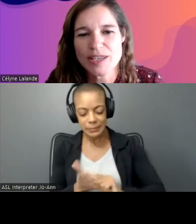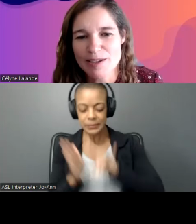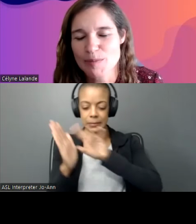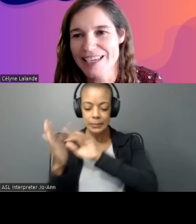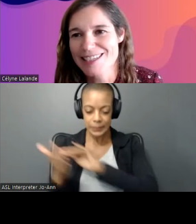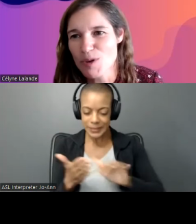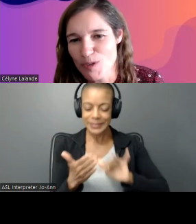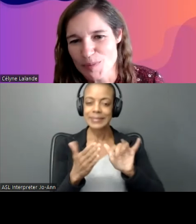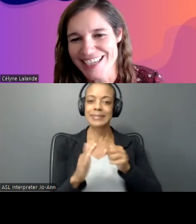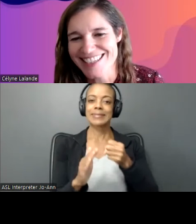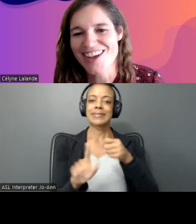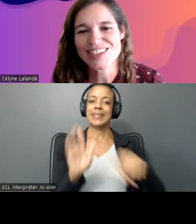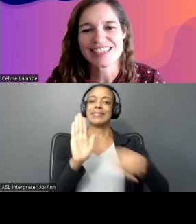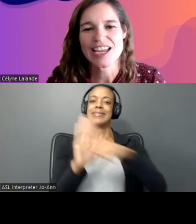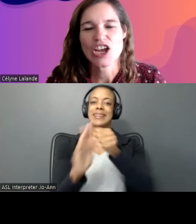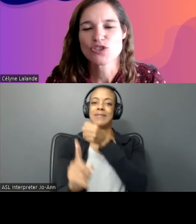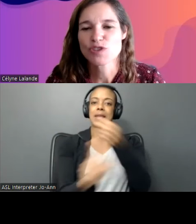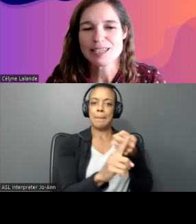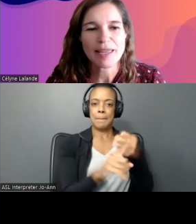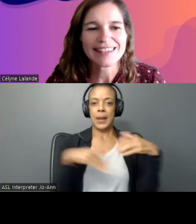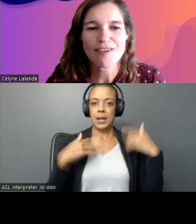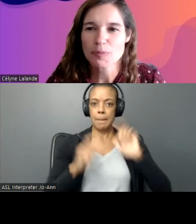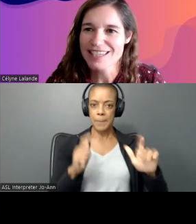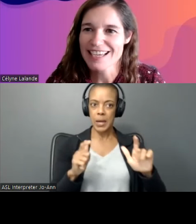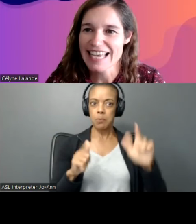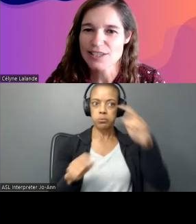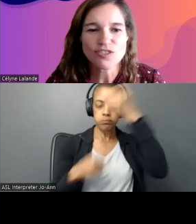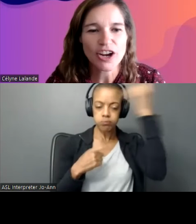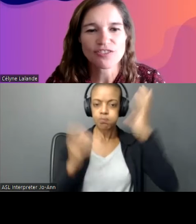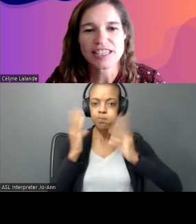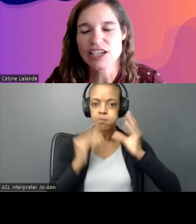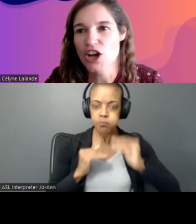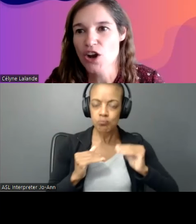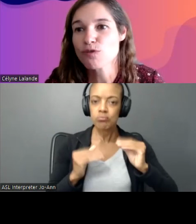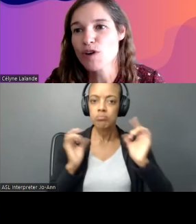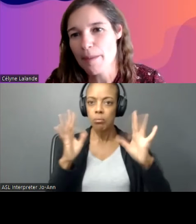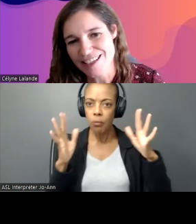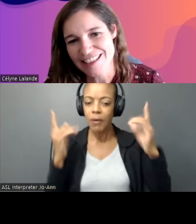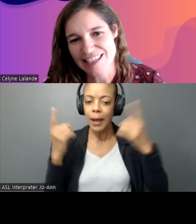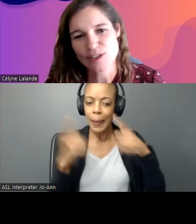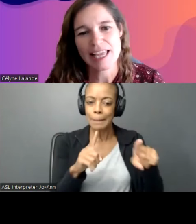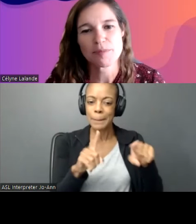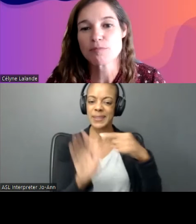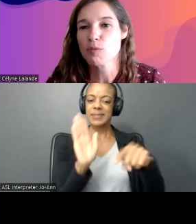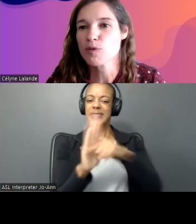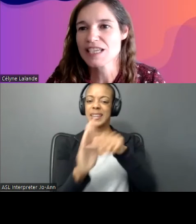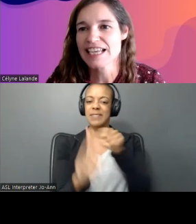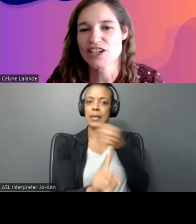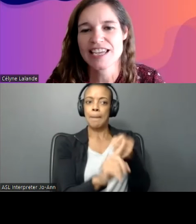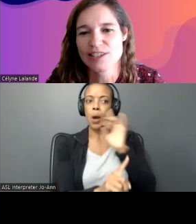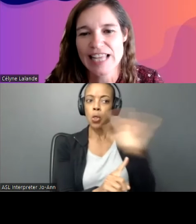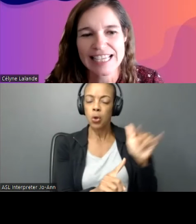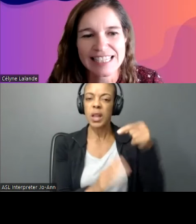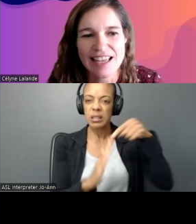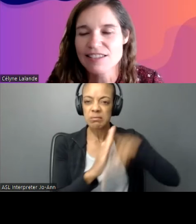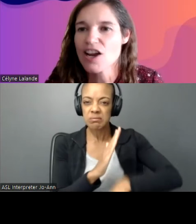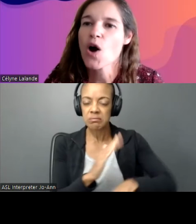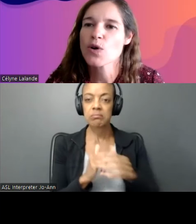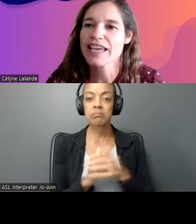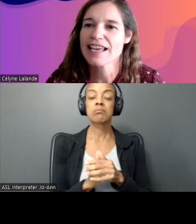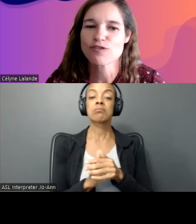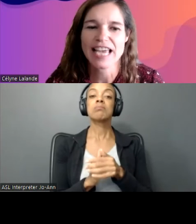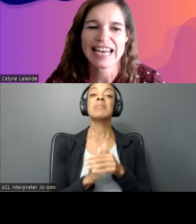So welcome to both of you, and thank you so much for being here. Now I'll let you go on with your presentation, and once the presentation is